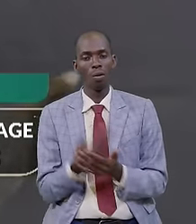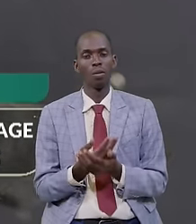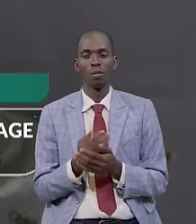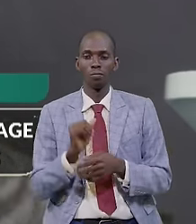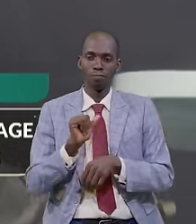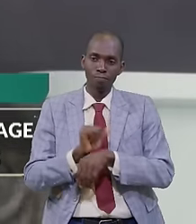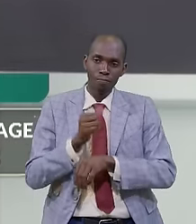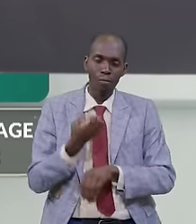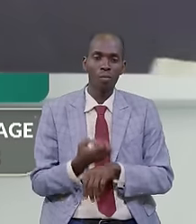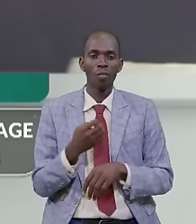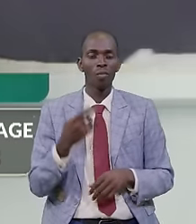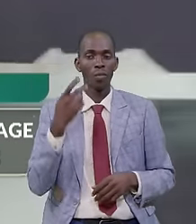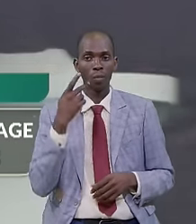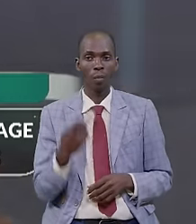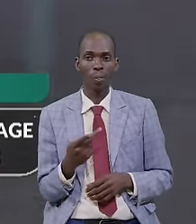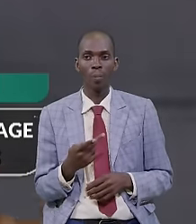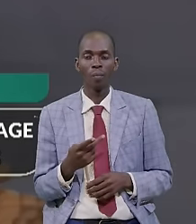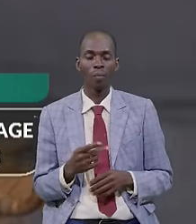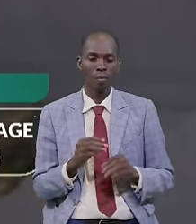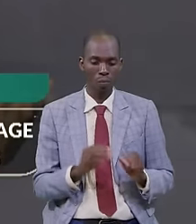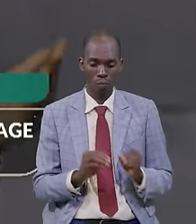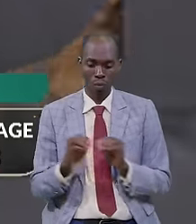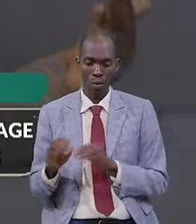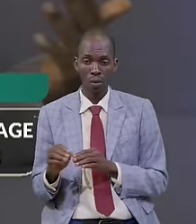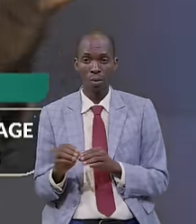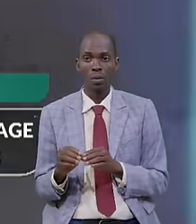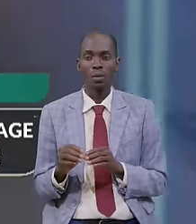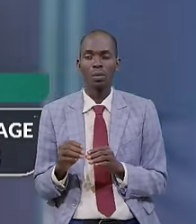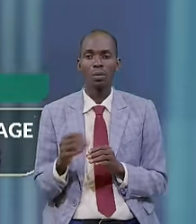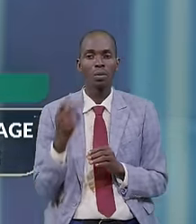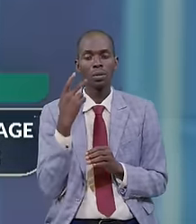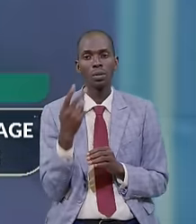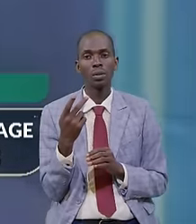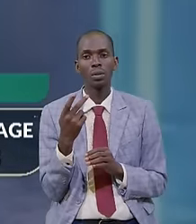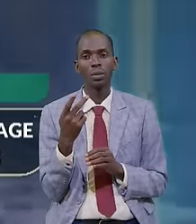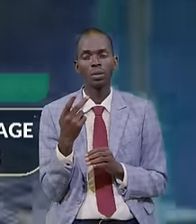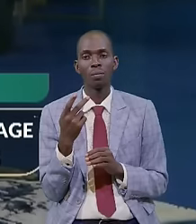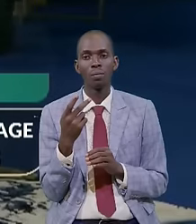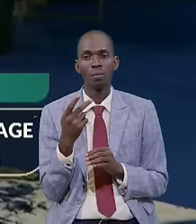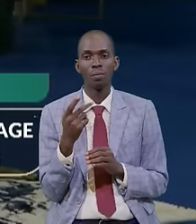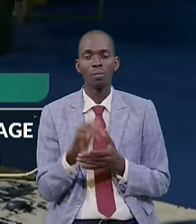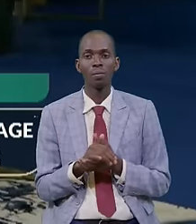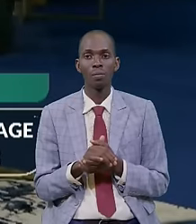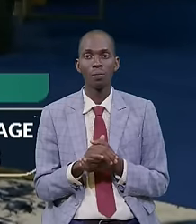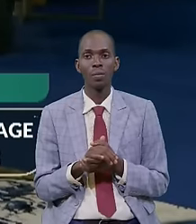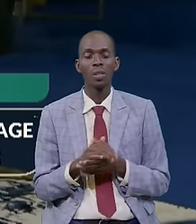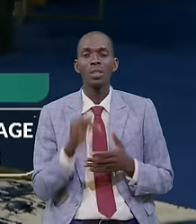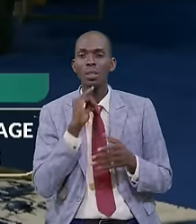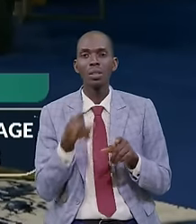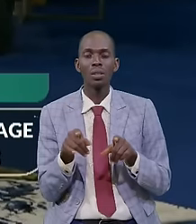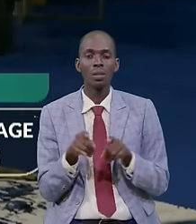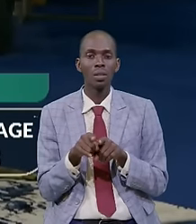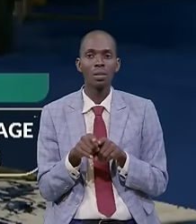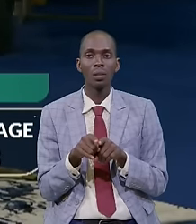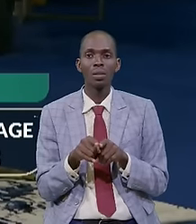put down conversation is going on. You fence your heart, you keep your heart,